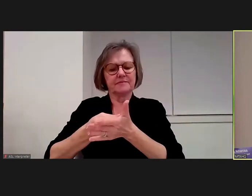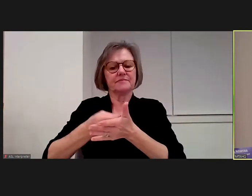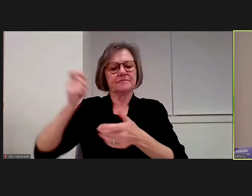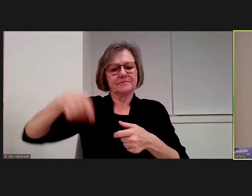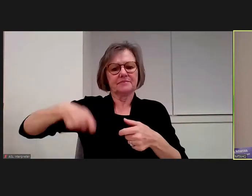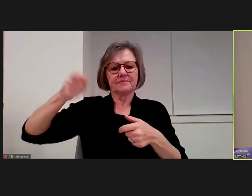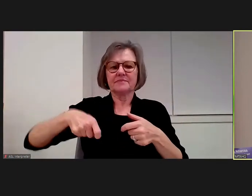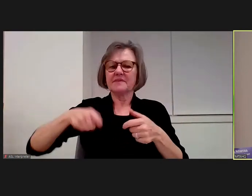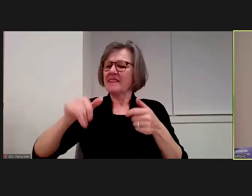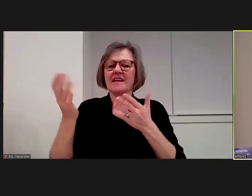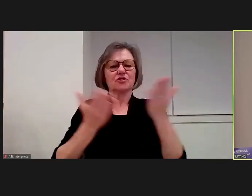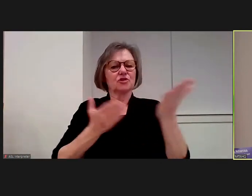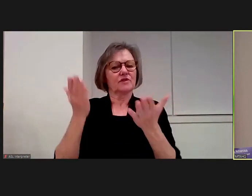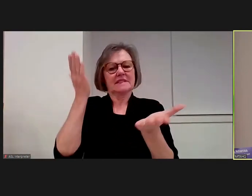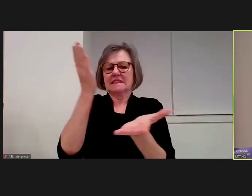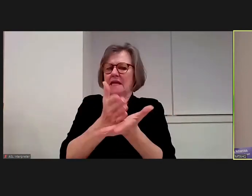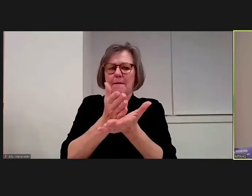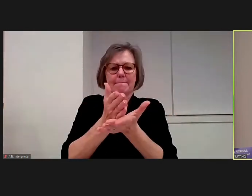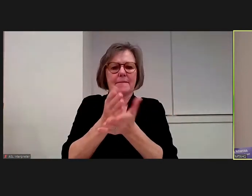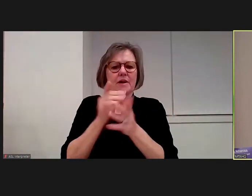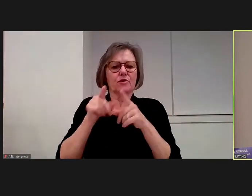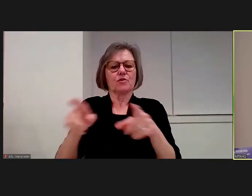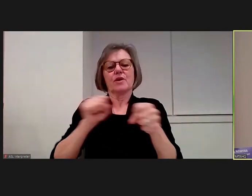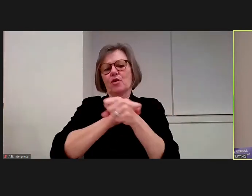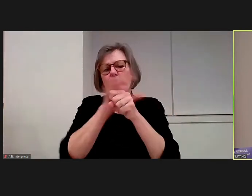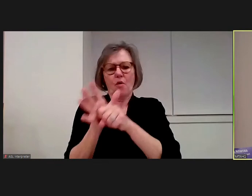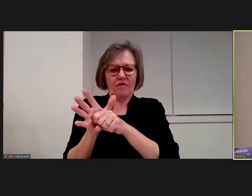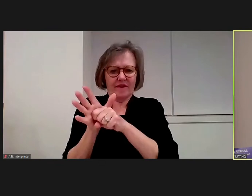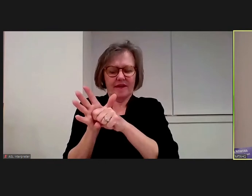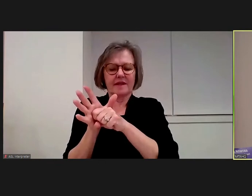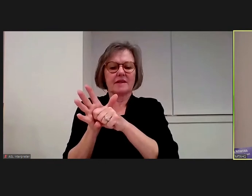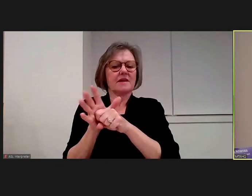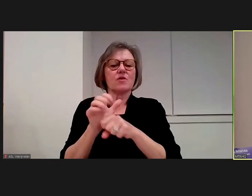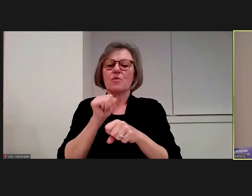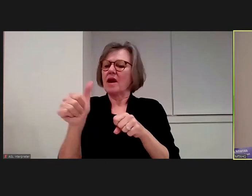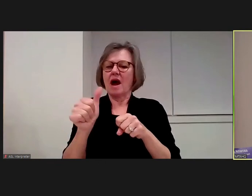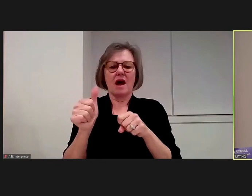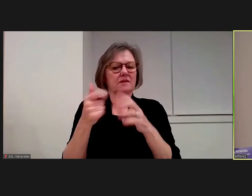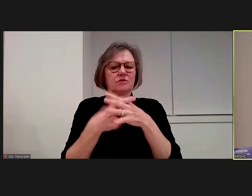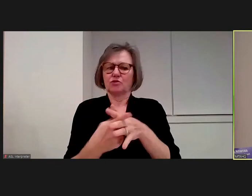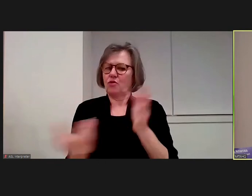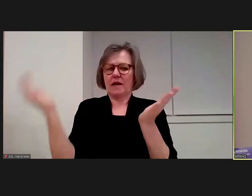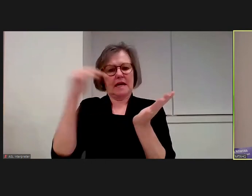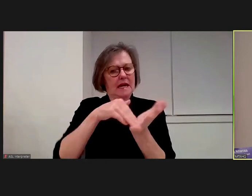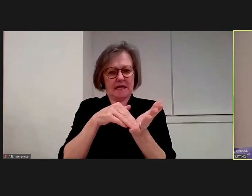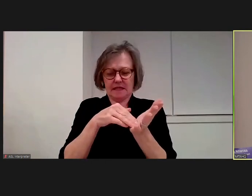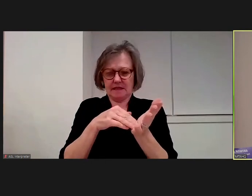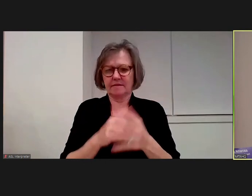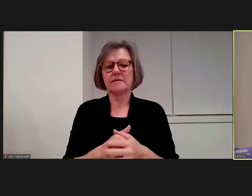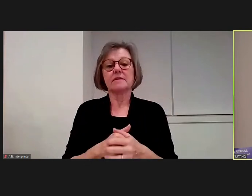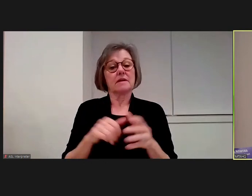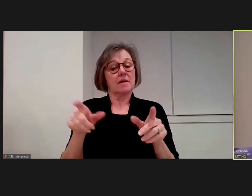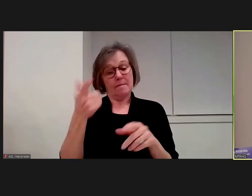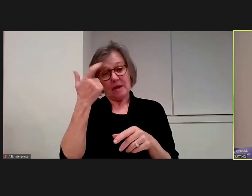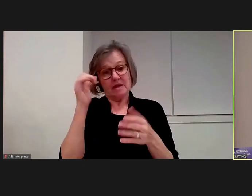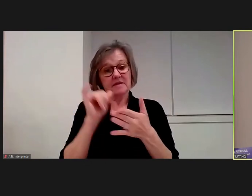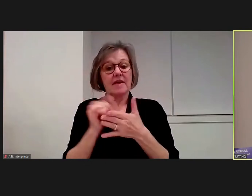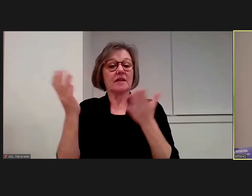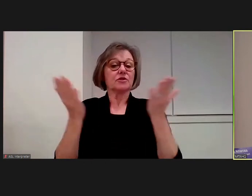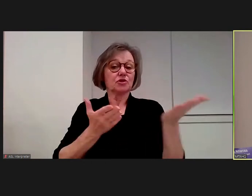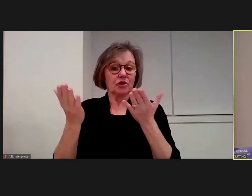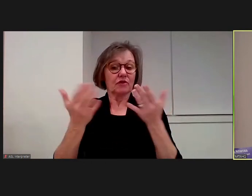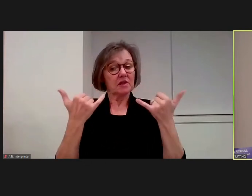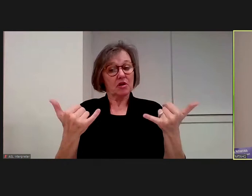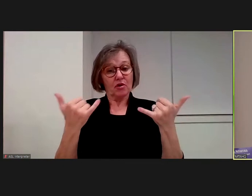that service was discontinued during the COVID pandemic and will not be resumed. As a result, services